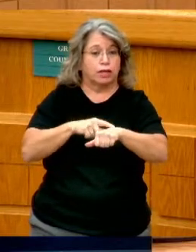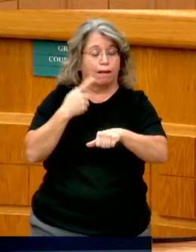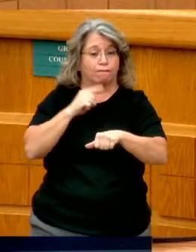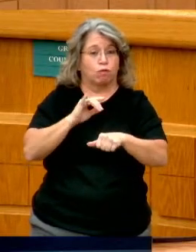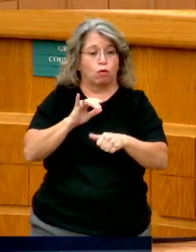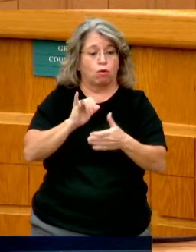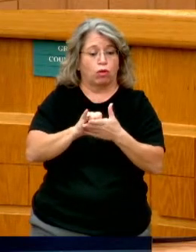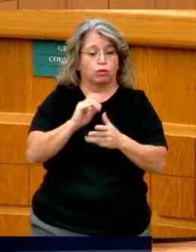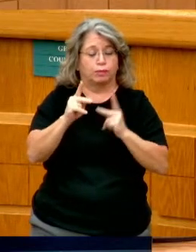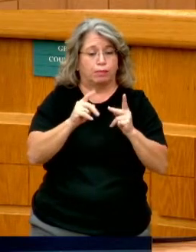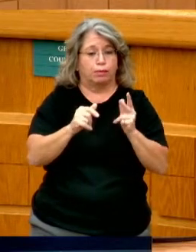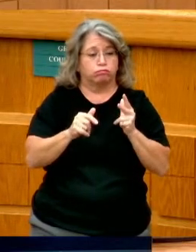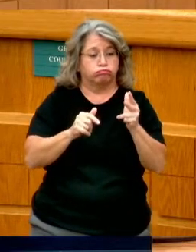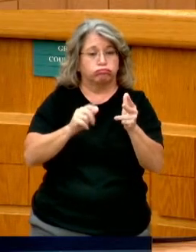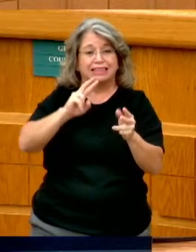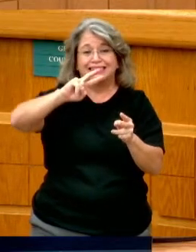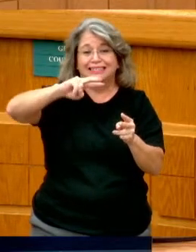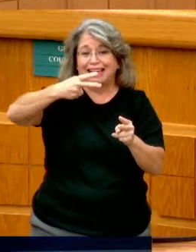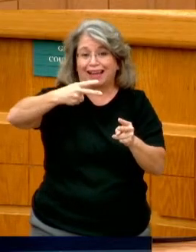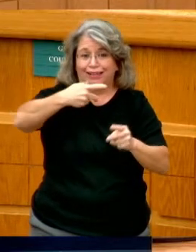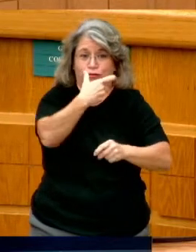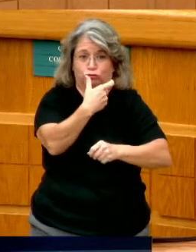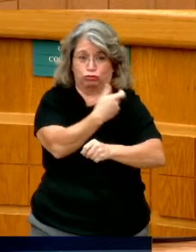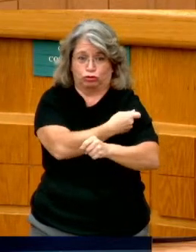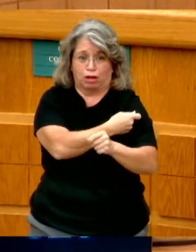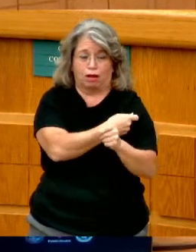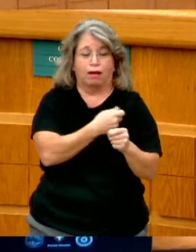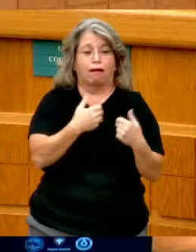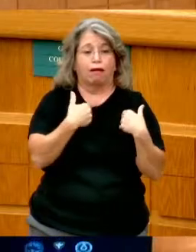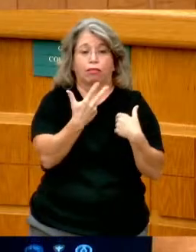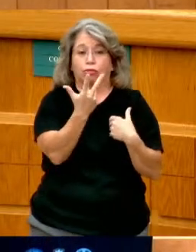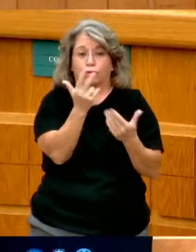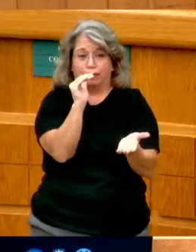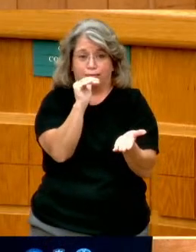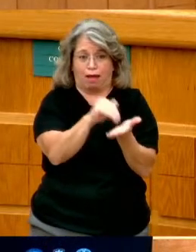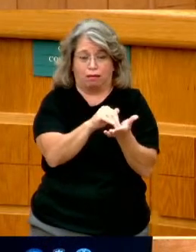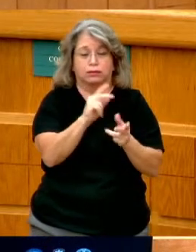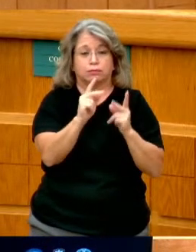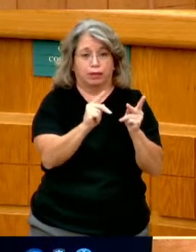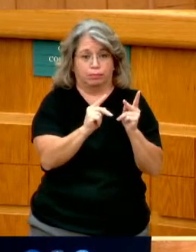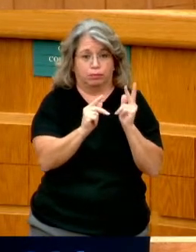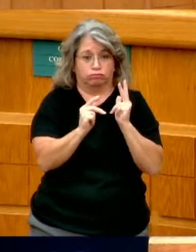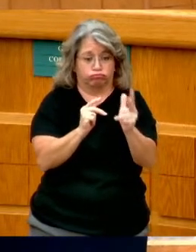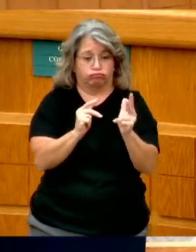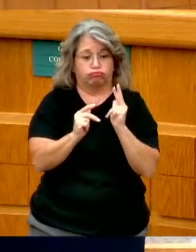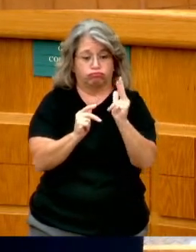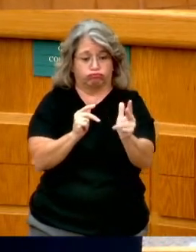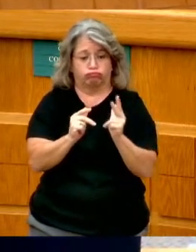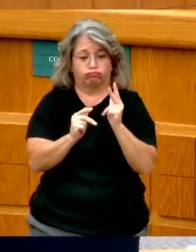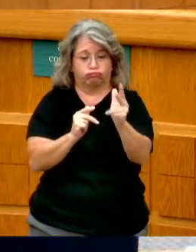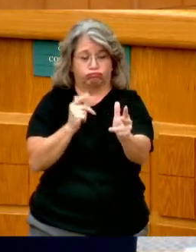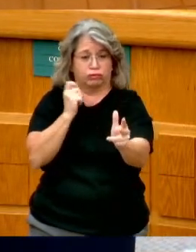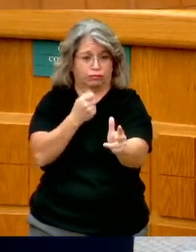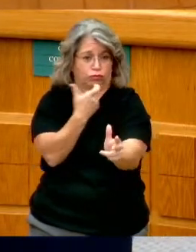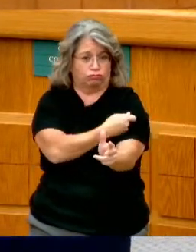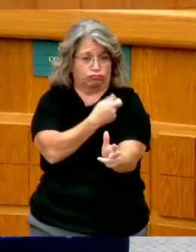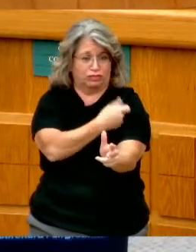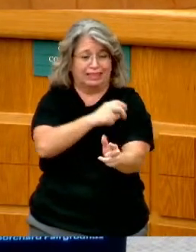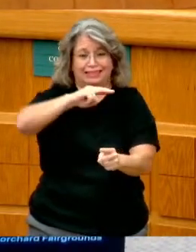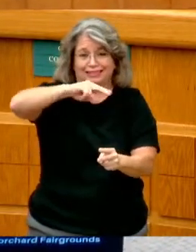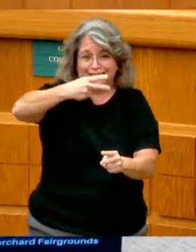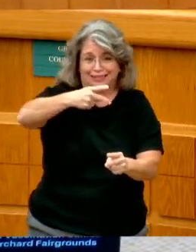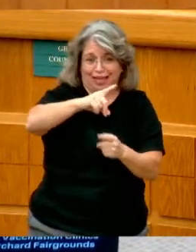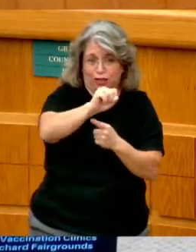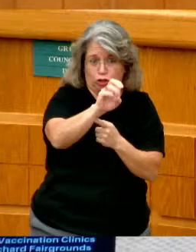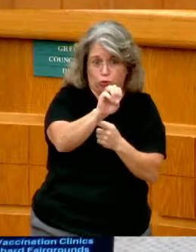clinic for 3,000 patrons at the Borchard Fairgrounds. And we were able to administer those 3,000 vaccines in